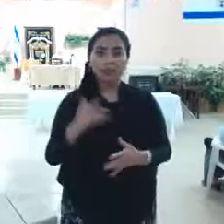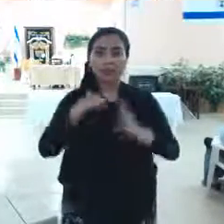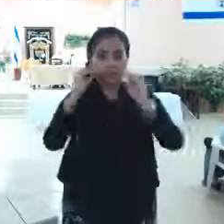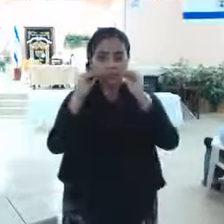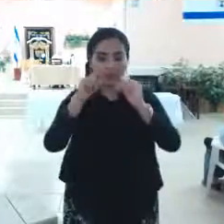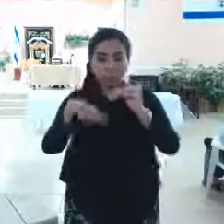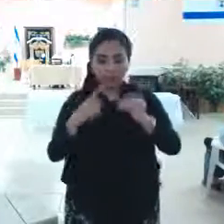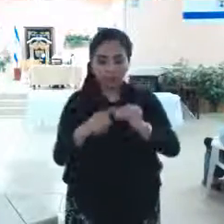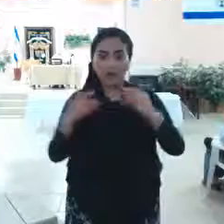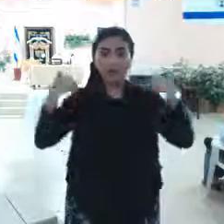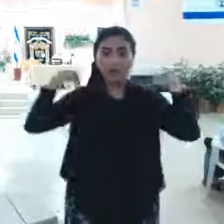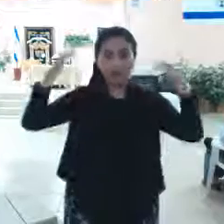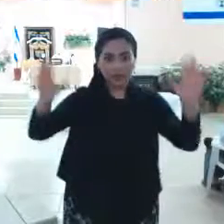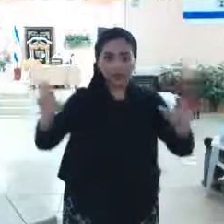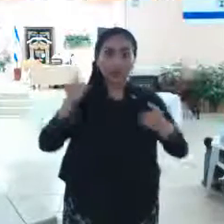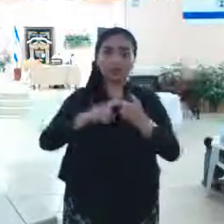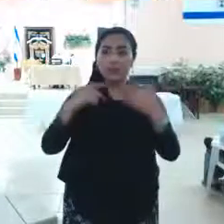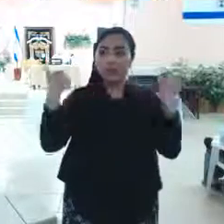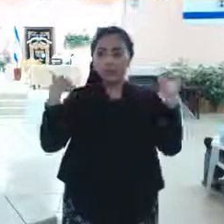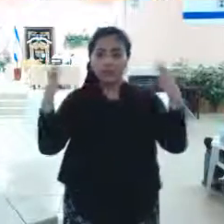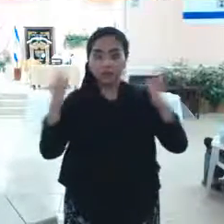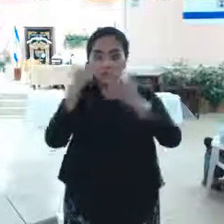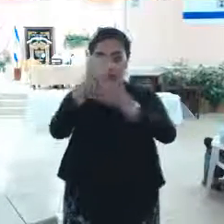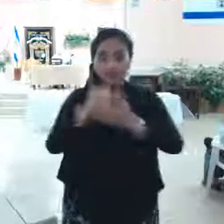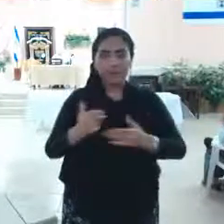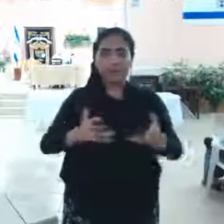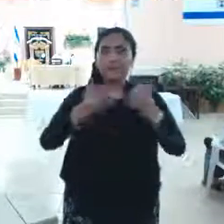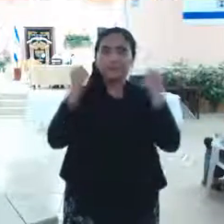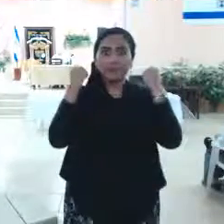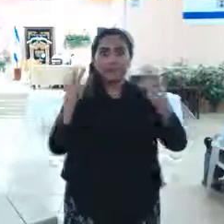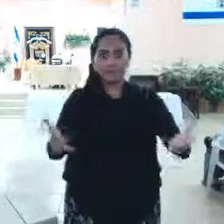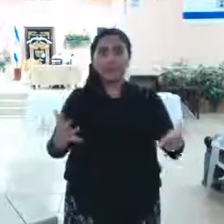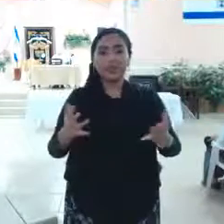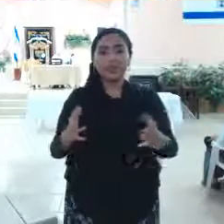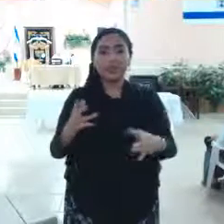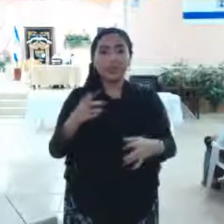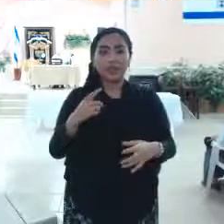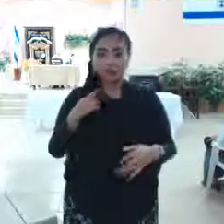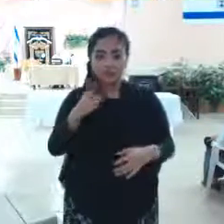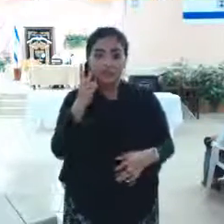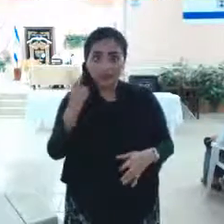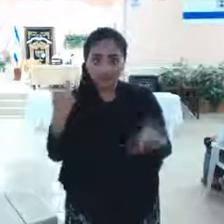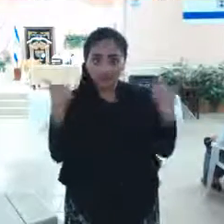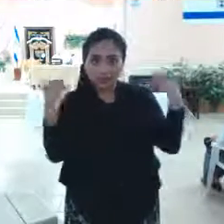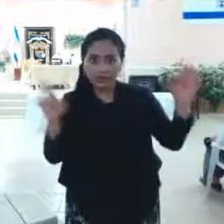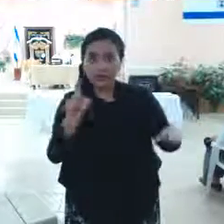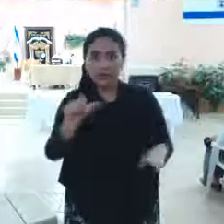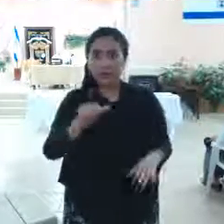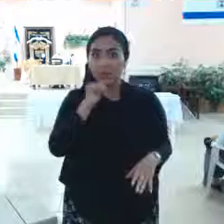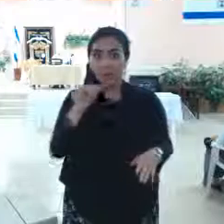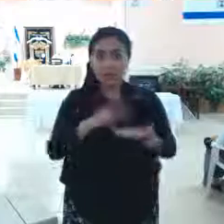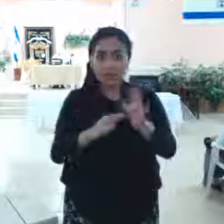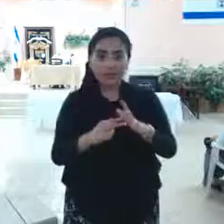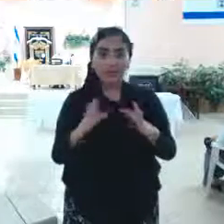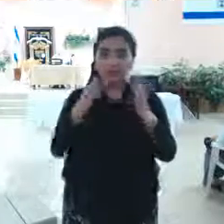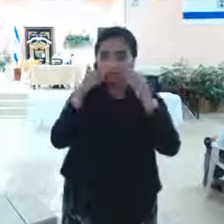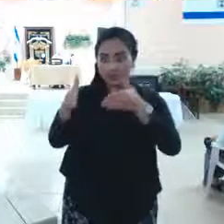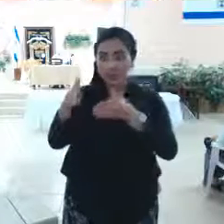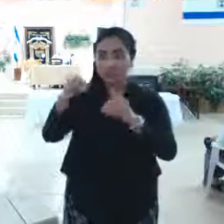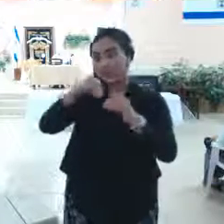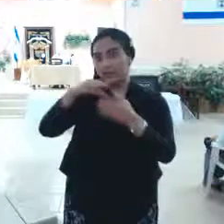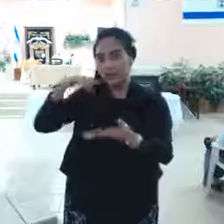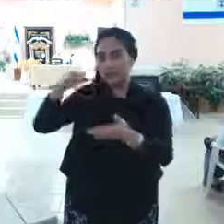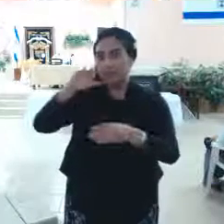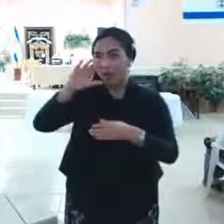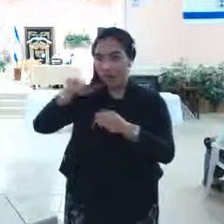ministraba yo sobre I los was ángeles. ministering them Los about ángeles nos angels. ayudan en Angels tantas help us in cosas. so many ¿Has things. visto ángeles? Have you No me seen refiero a la angels? I'm not referring angelología de to la nueva era.